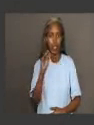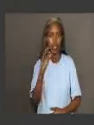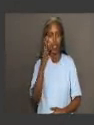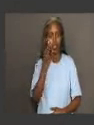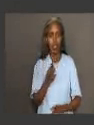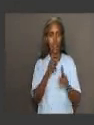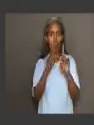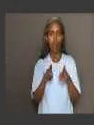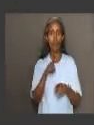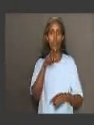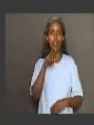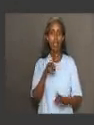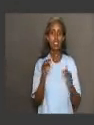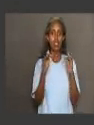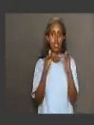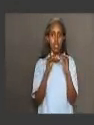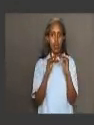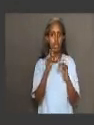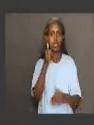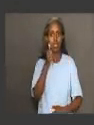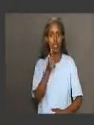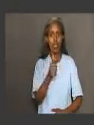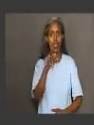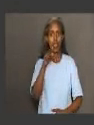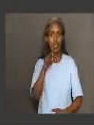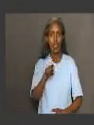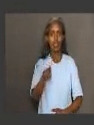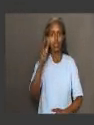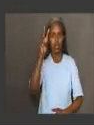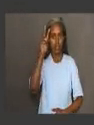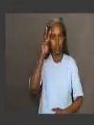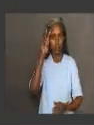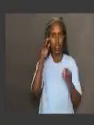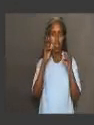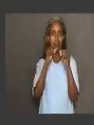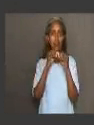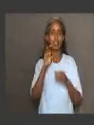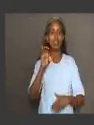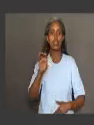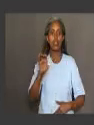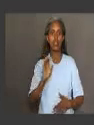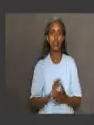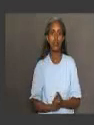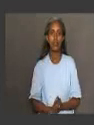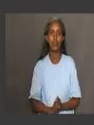f of x equals ax squared plus c.